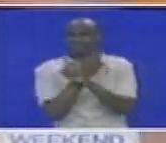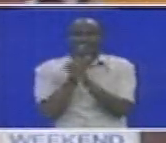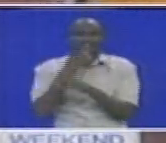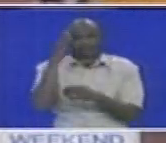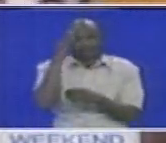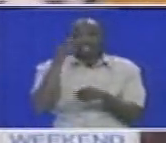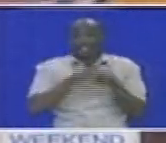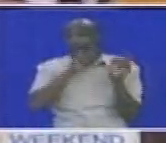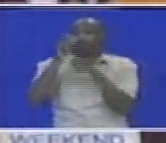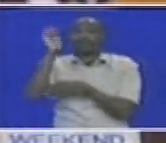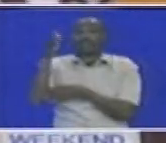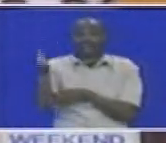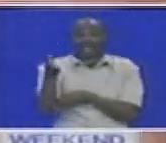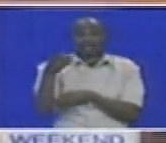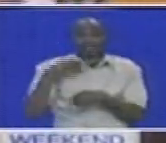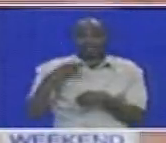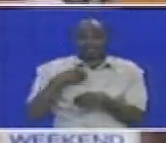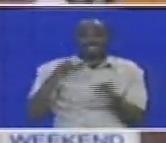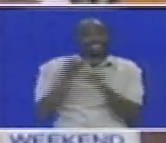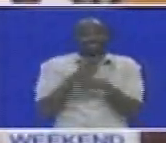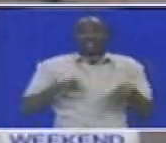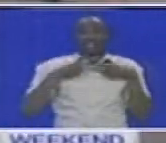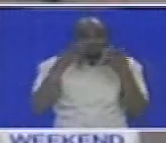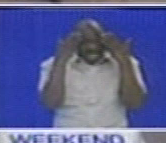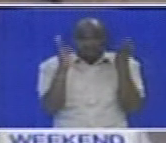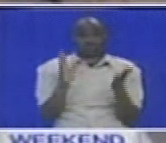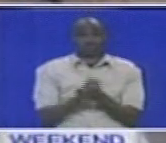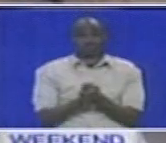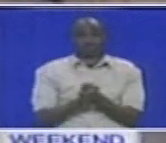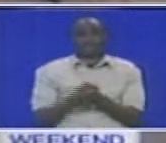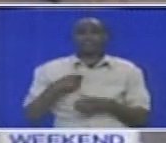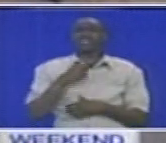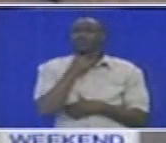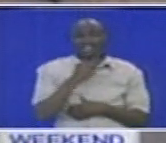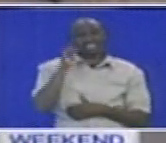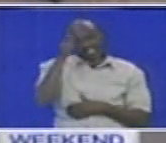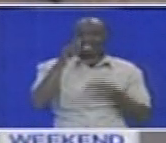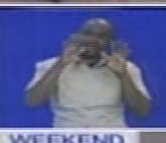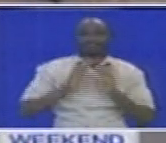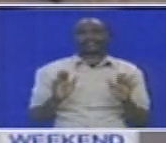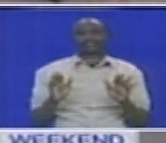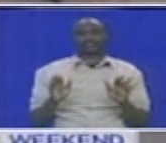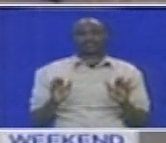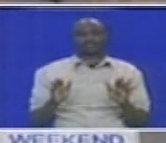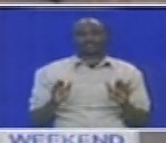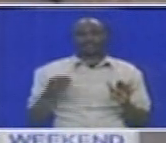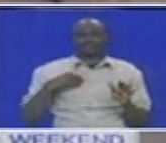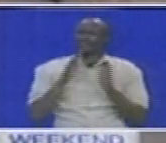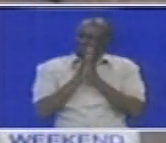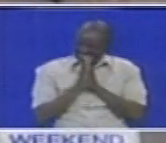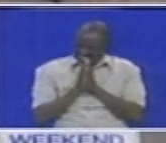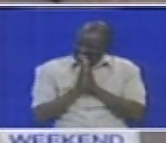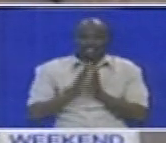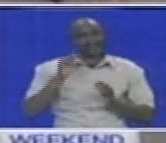aso kinipeleka kule, wanza naanza maisha mengine ambayo sitayaweza. Mimi nataka Kenya. Ninaomba hiyo,